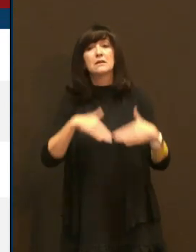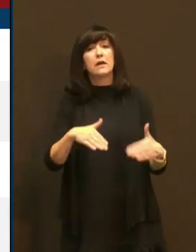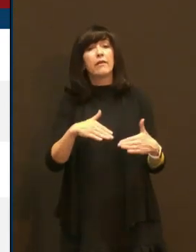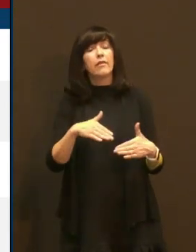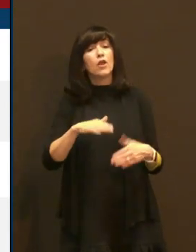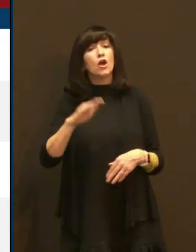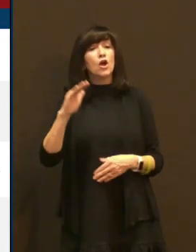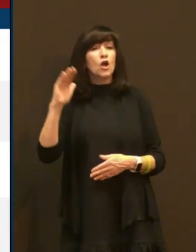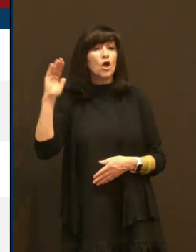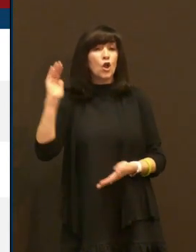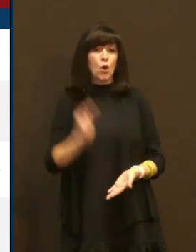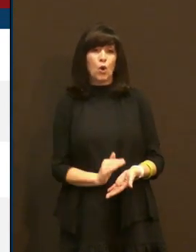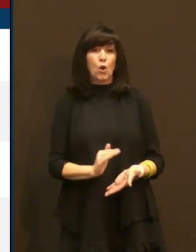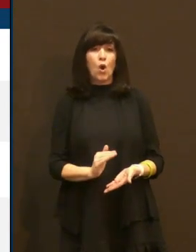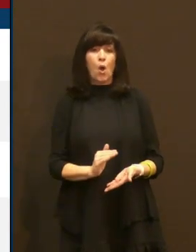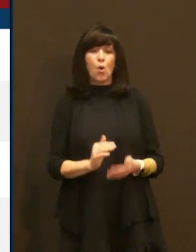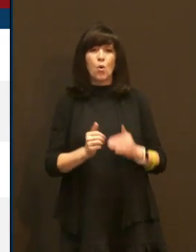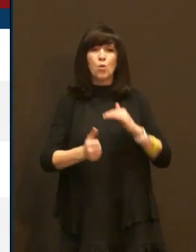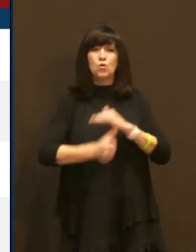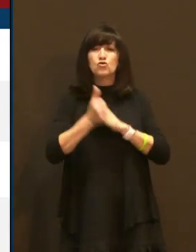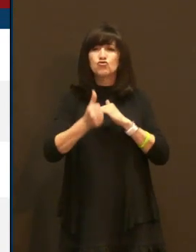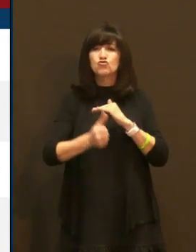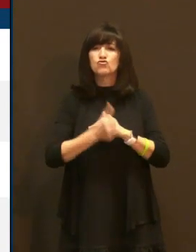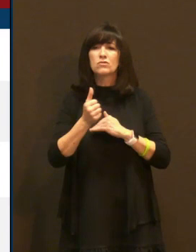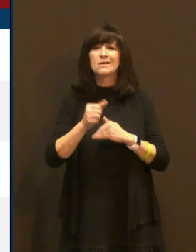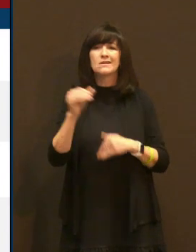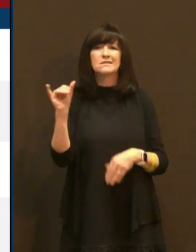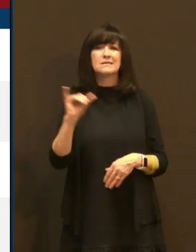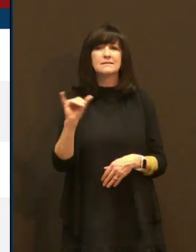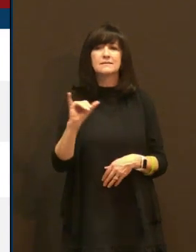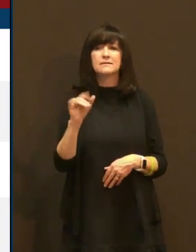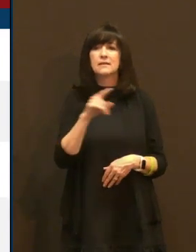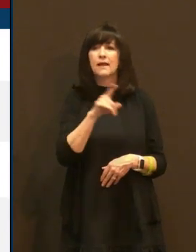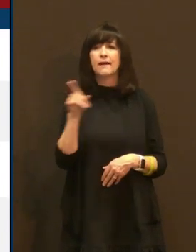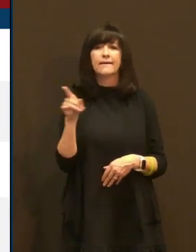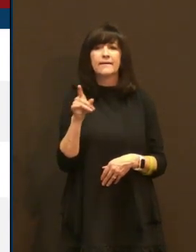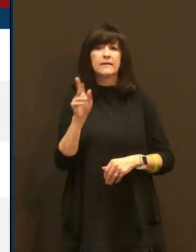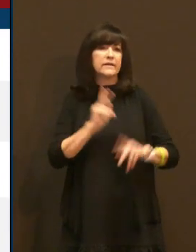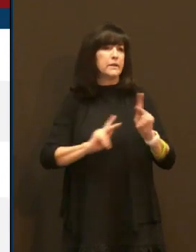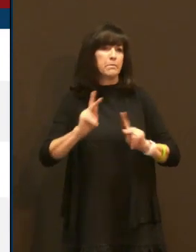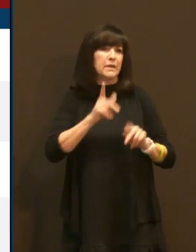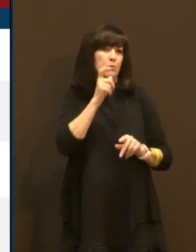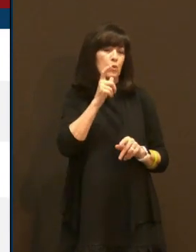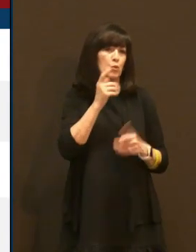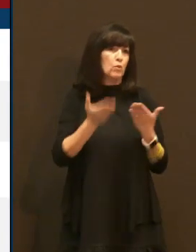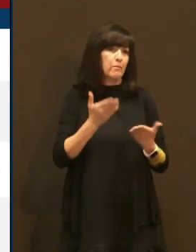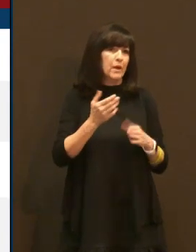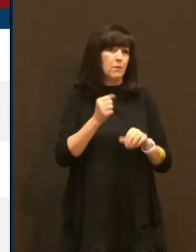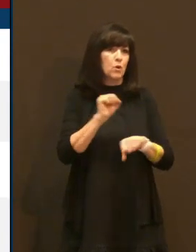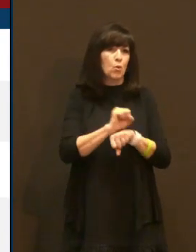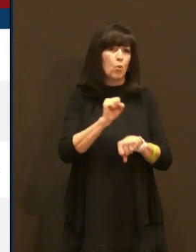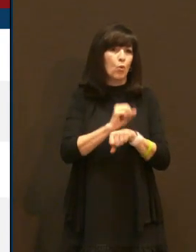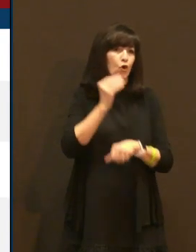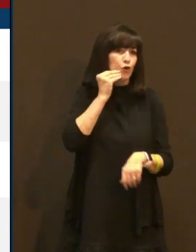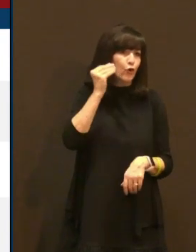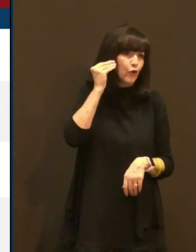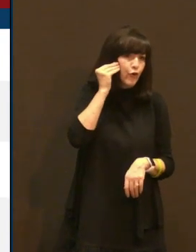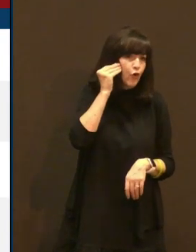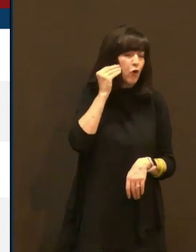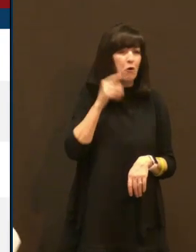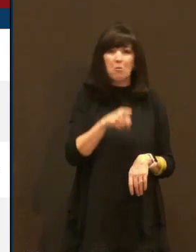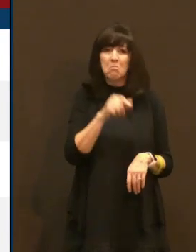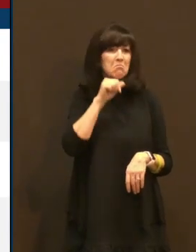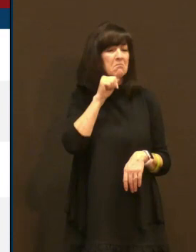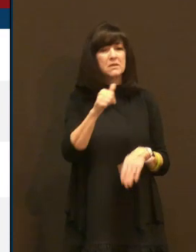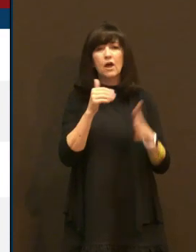of workers who are office or industrial facility workers, or many people who are working at home right now who just don't really have frequent